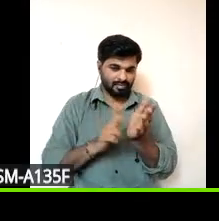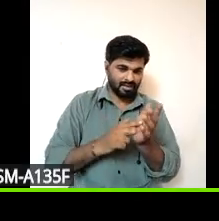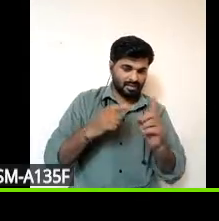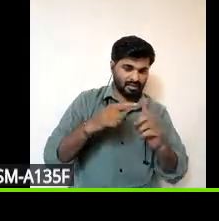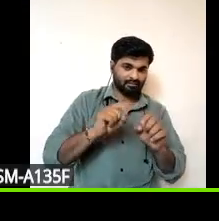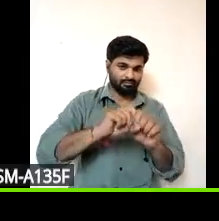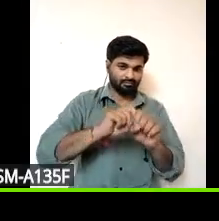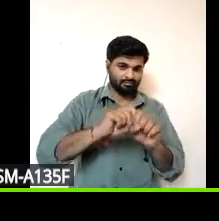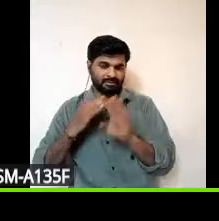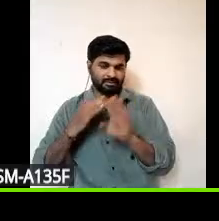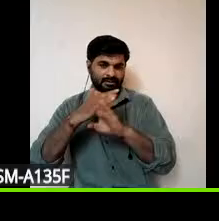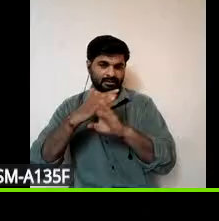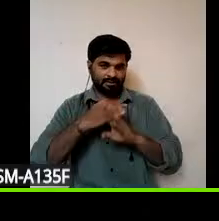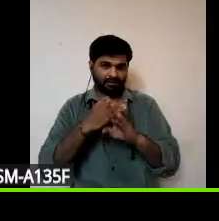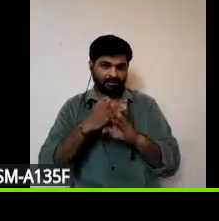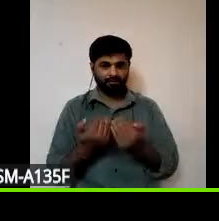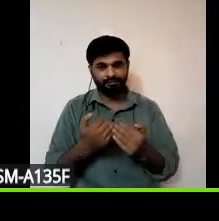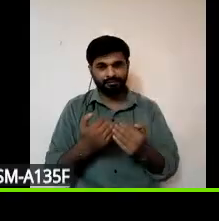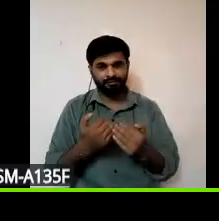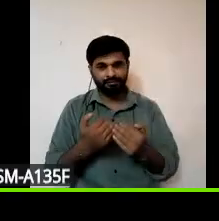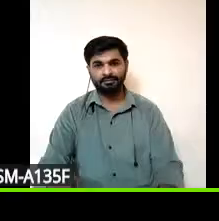Yeah. Okay.